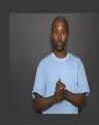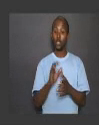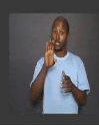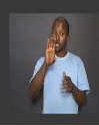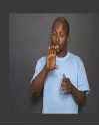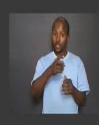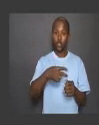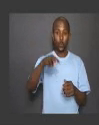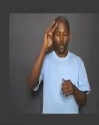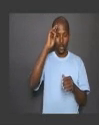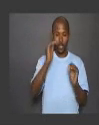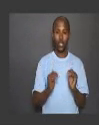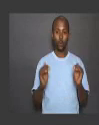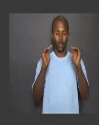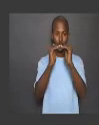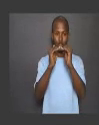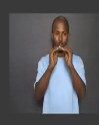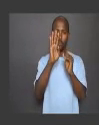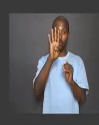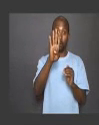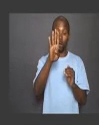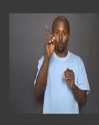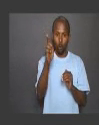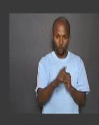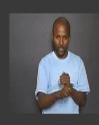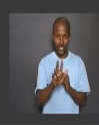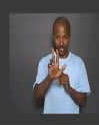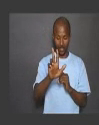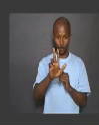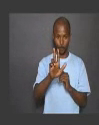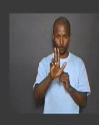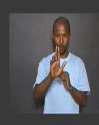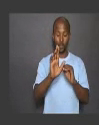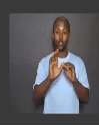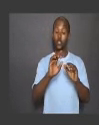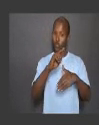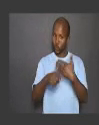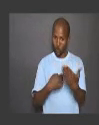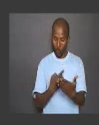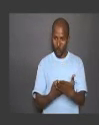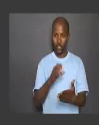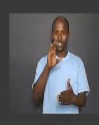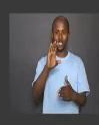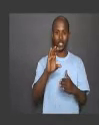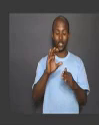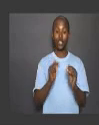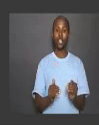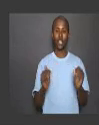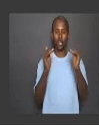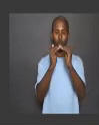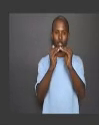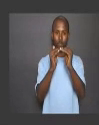C squared equals 4 over 3. So, c